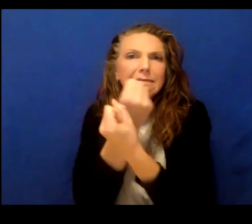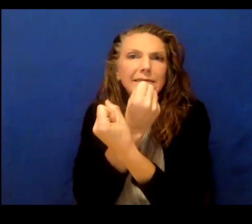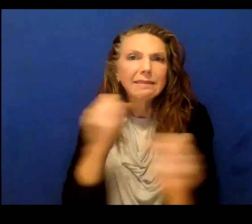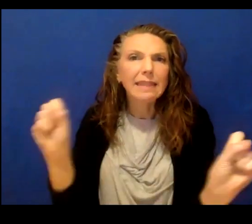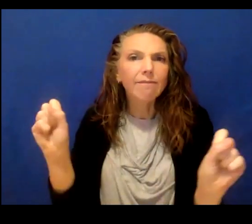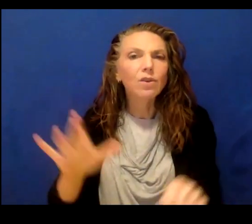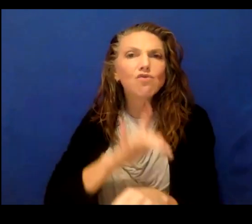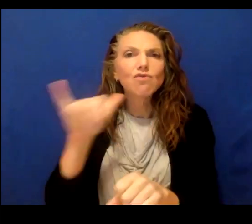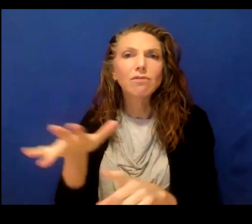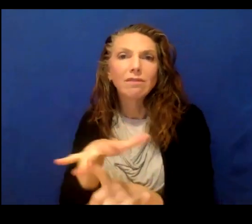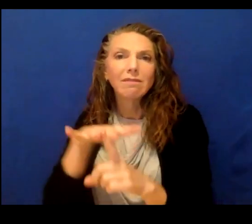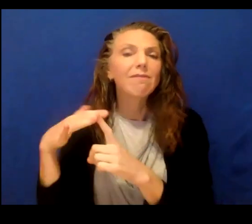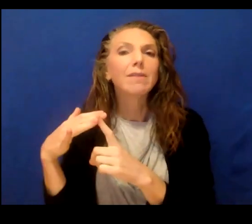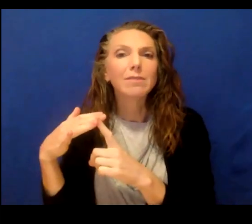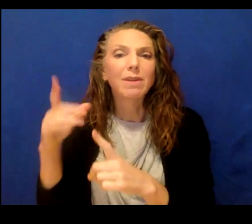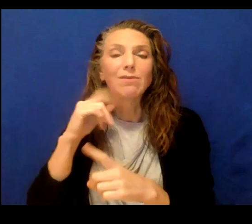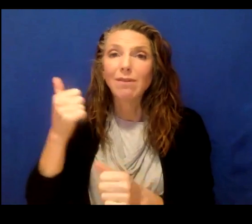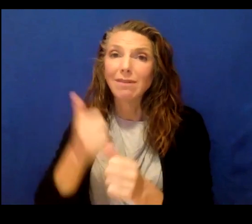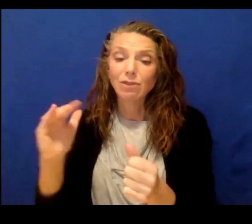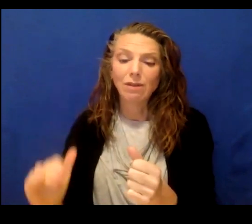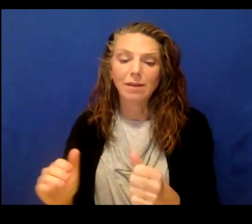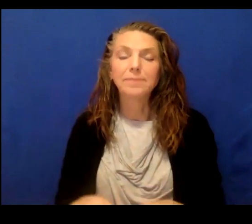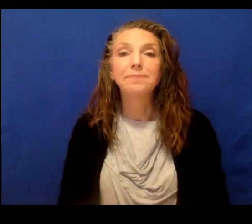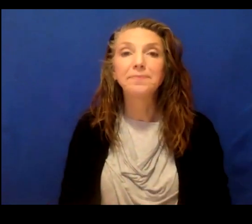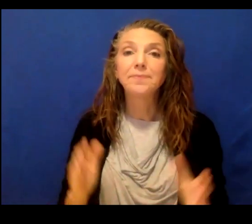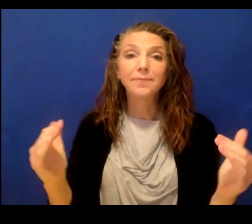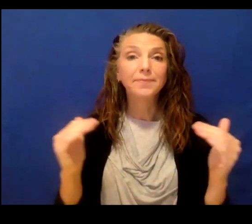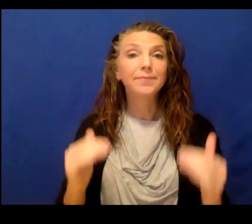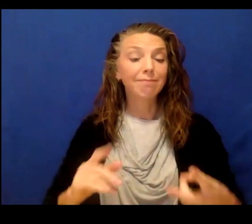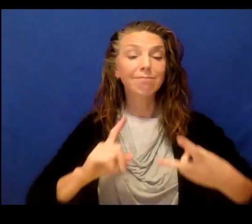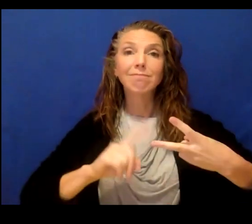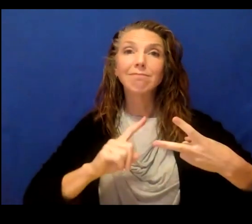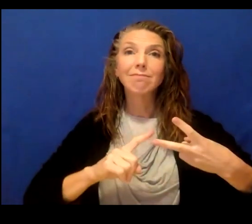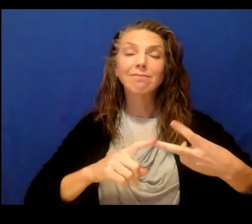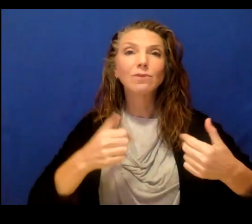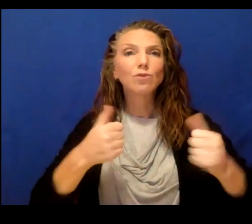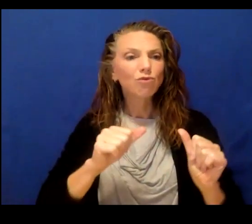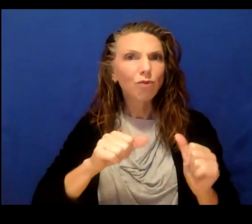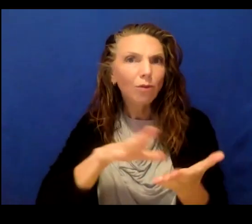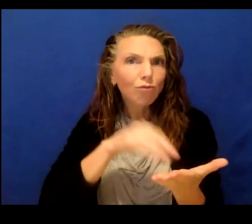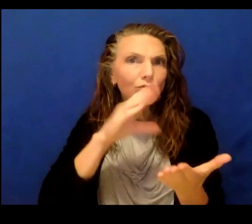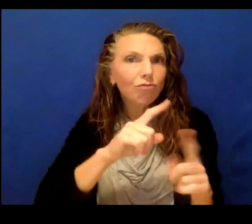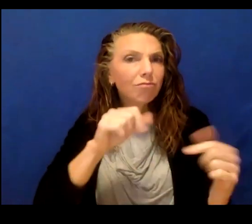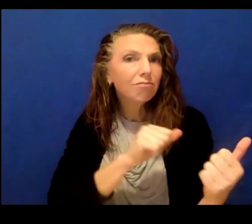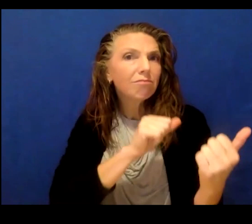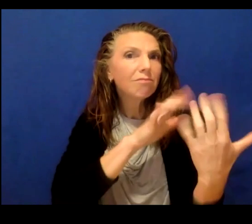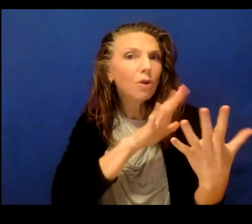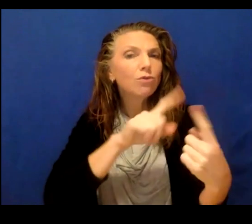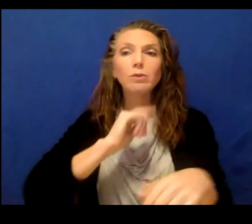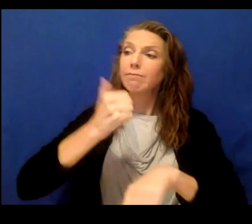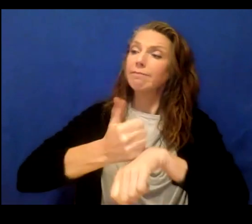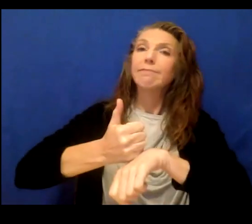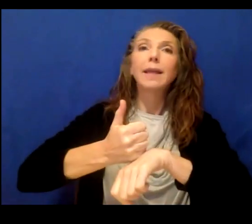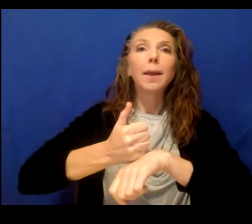and learning environments for every child. Also, to discover strategies that we can use to design routines that